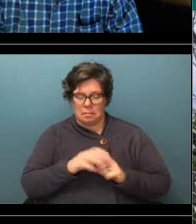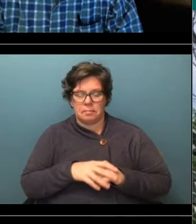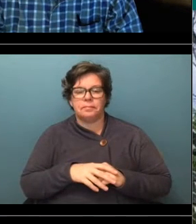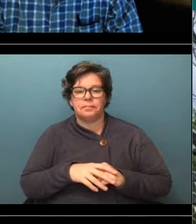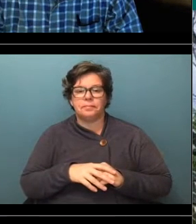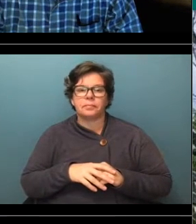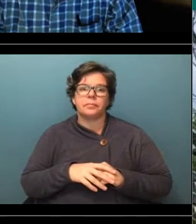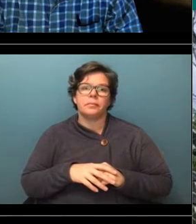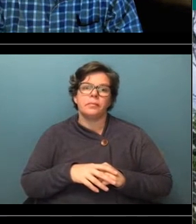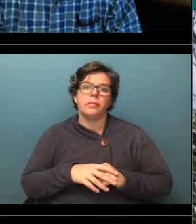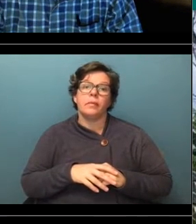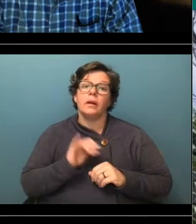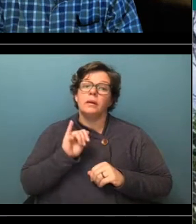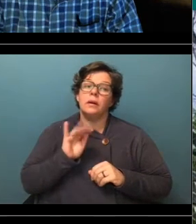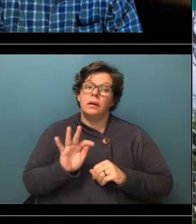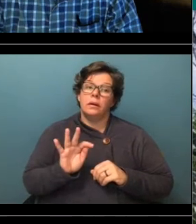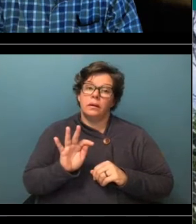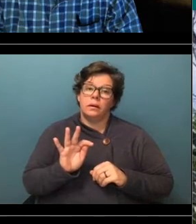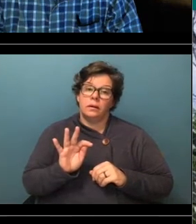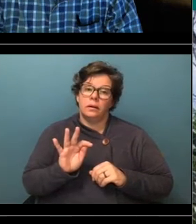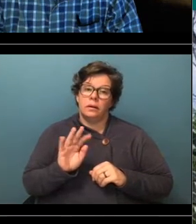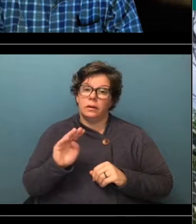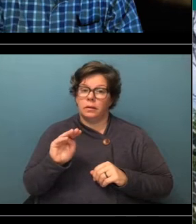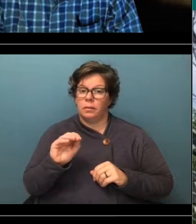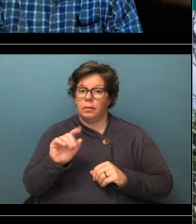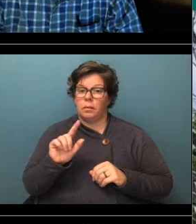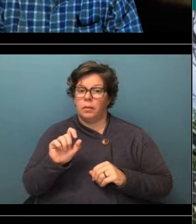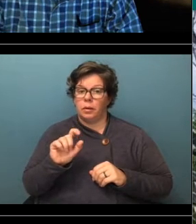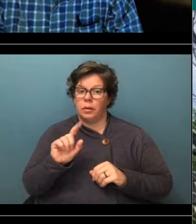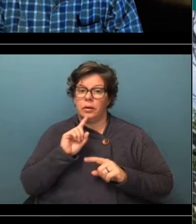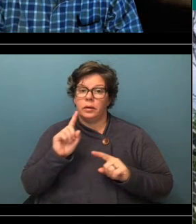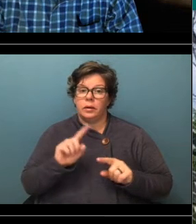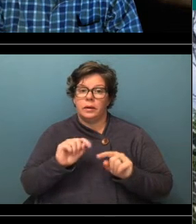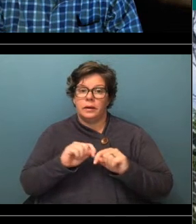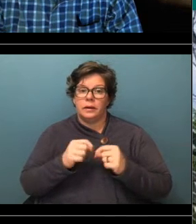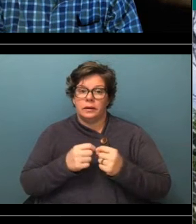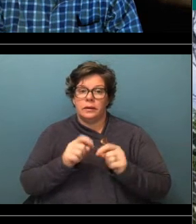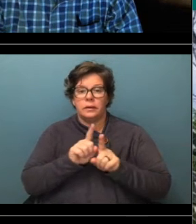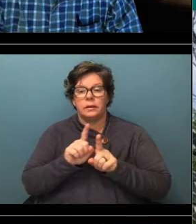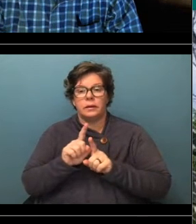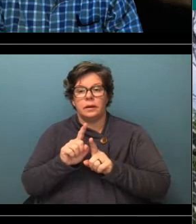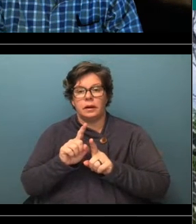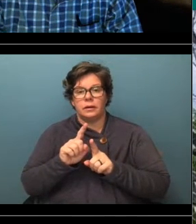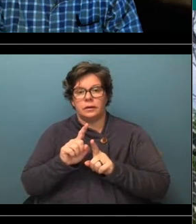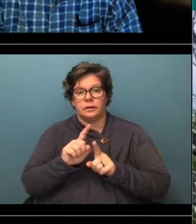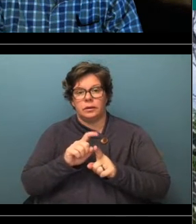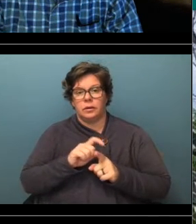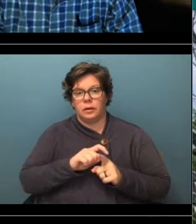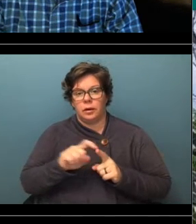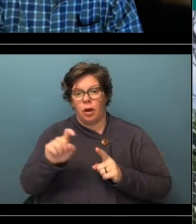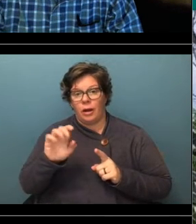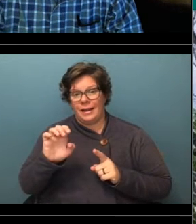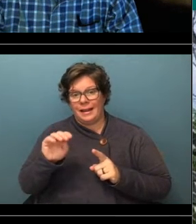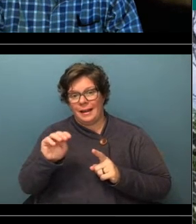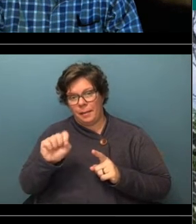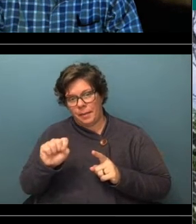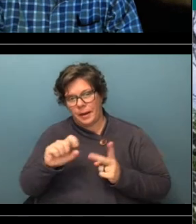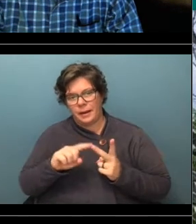So if mobile response teams can also call the EMS or